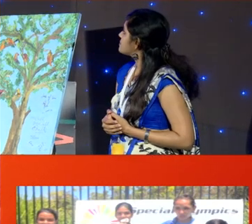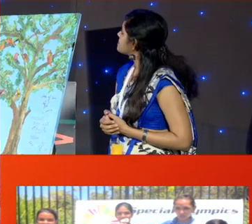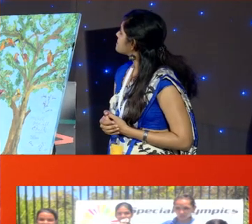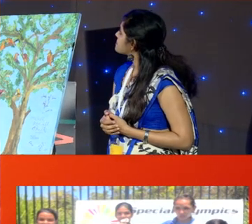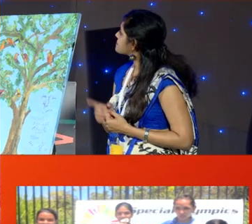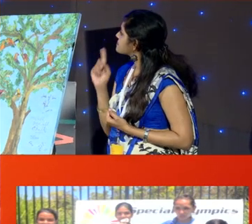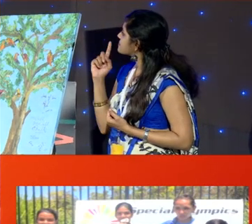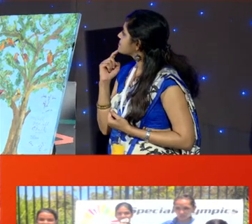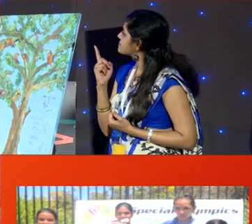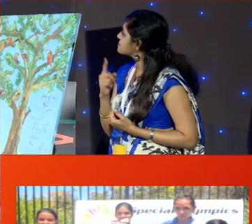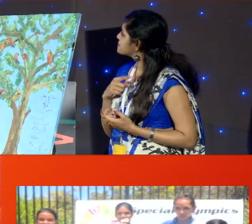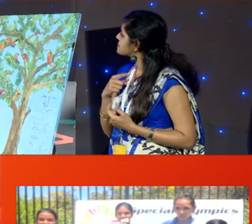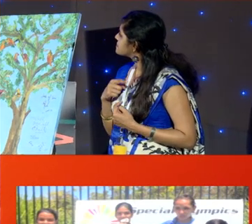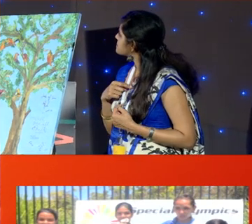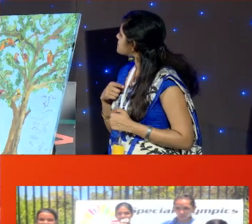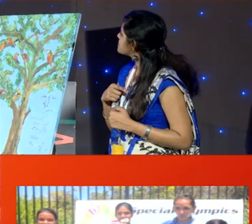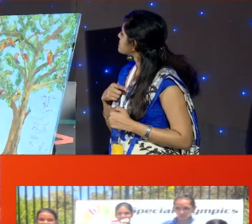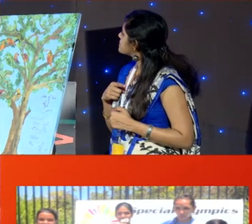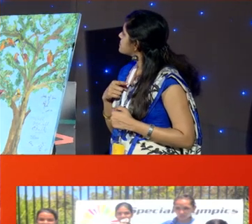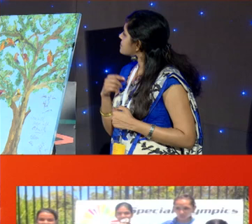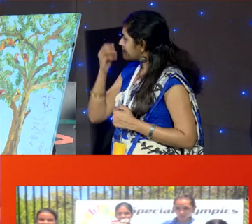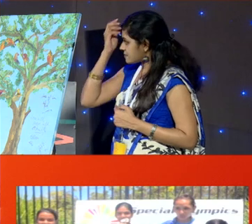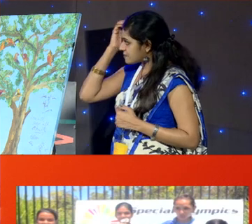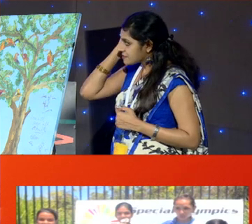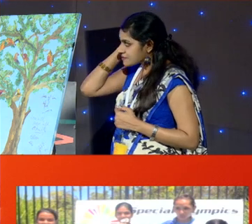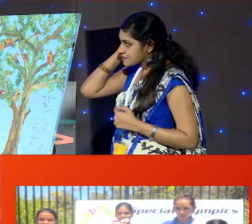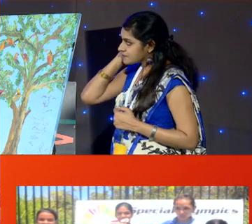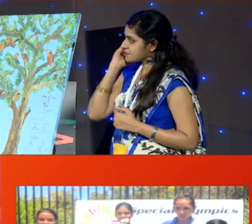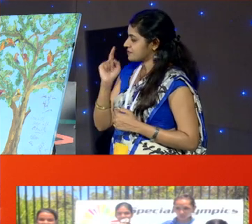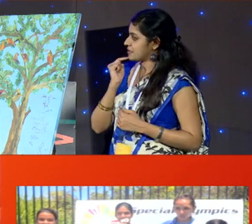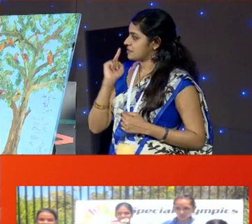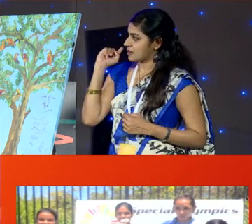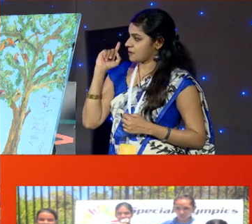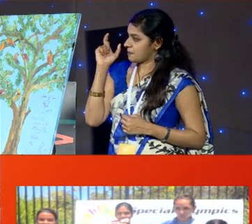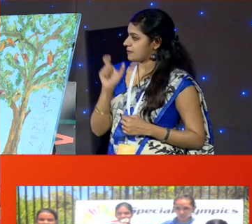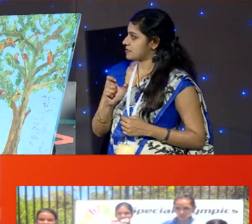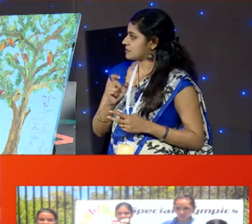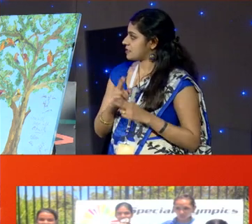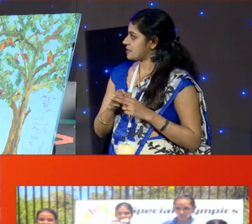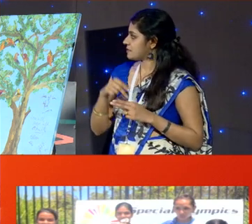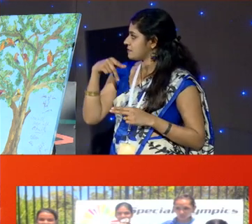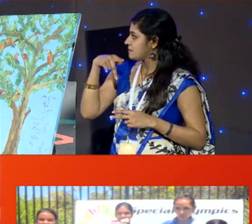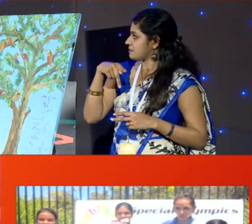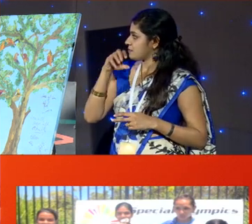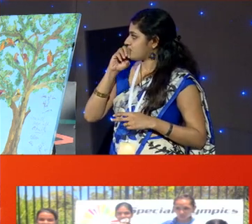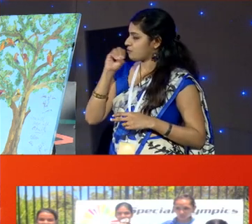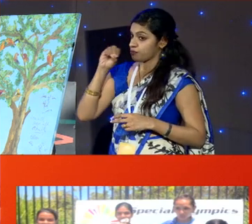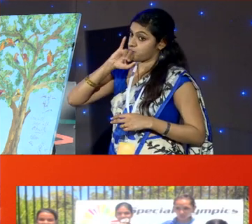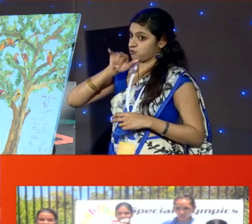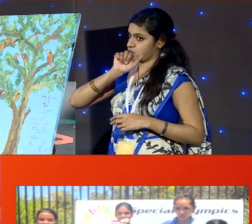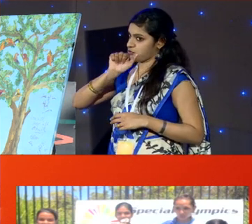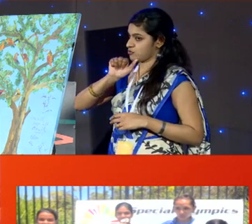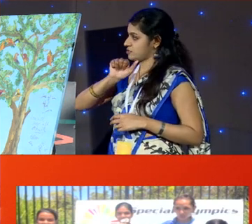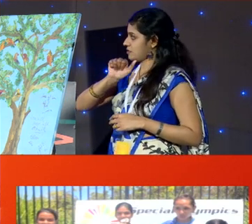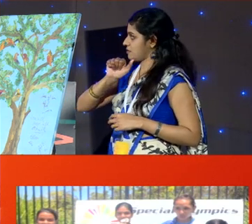of Pooja. Pooja went for Special Olympics recently, and she has come back